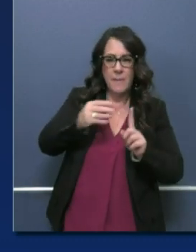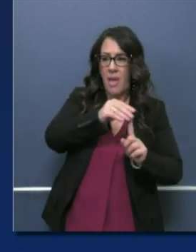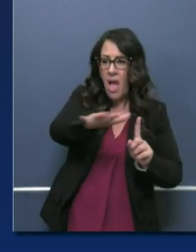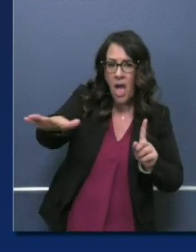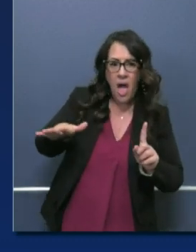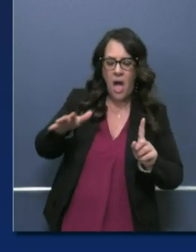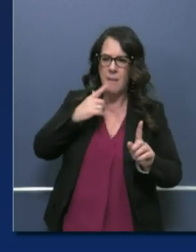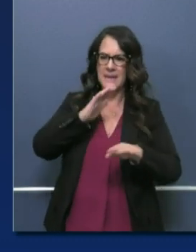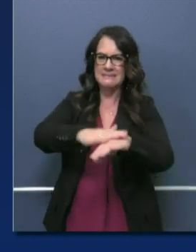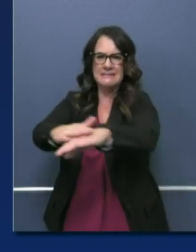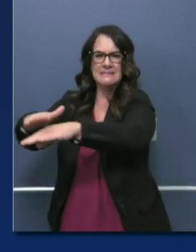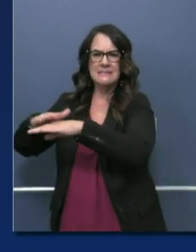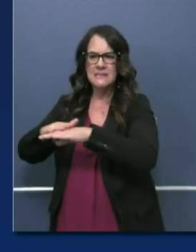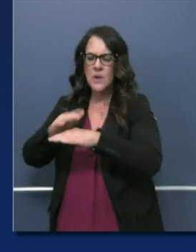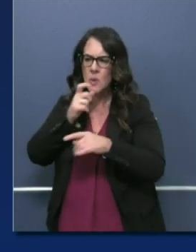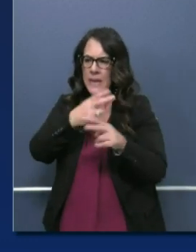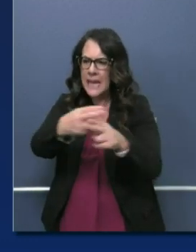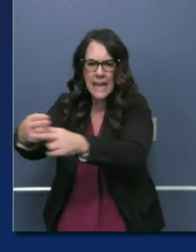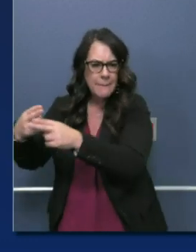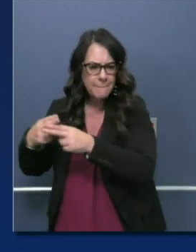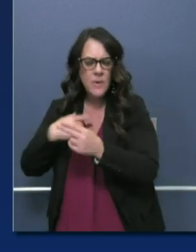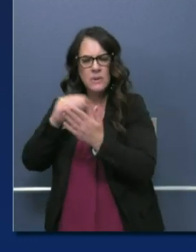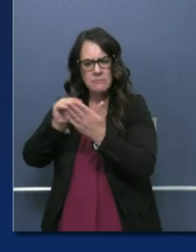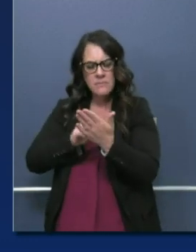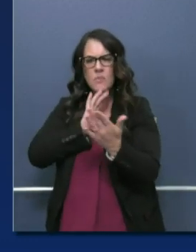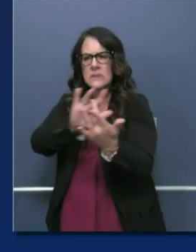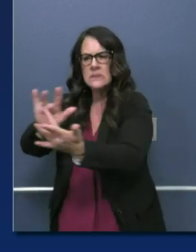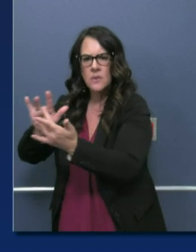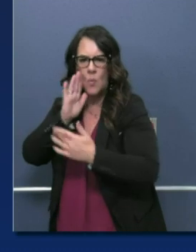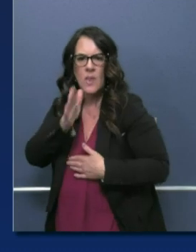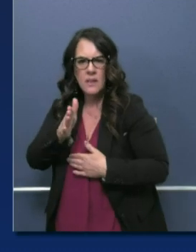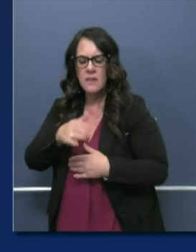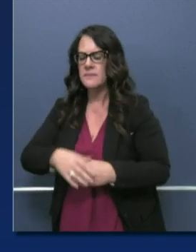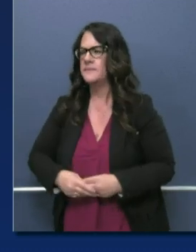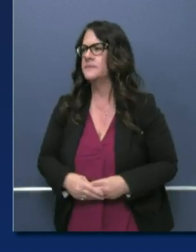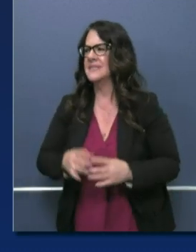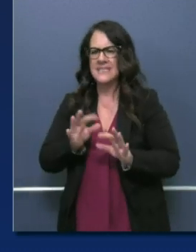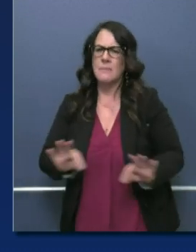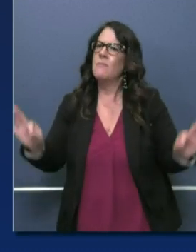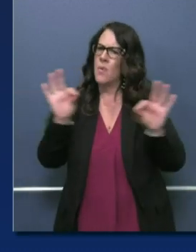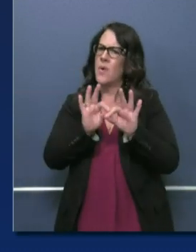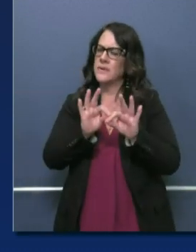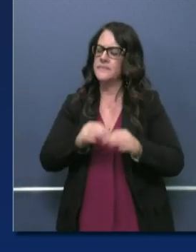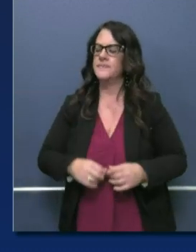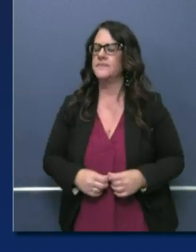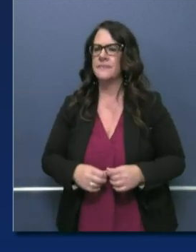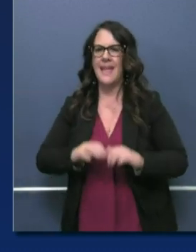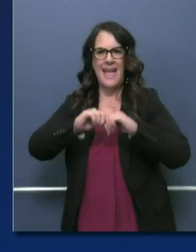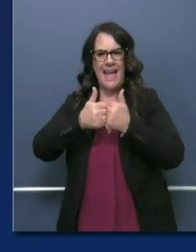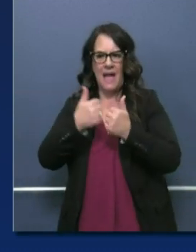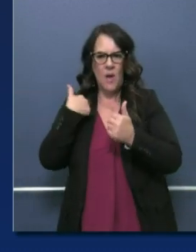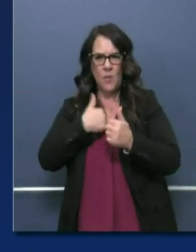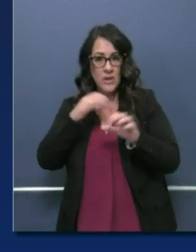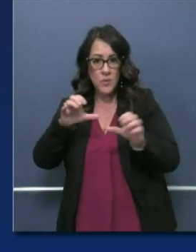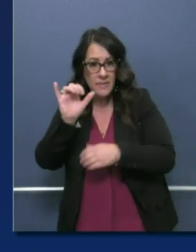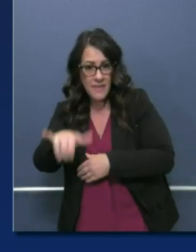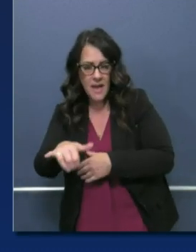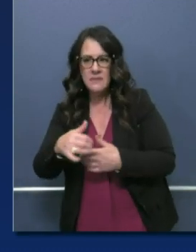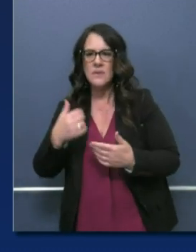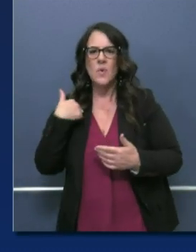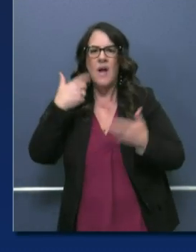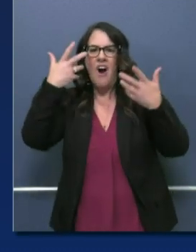To speak specifically about where we've gone with respect to progress of developing this very important infrastructure, we are identifying up